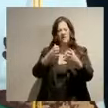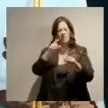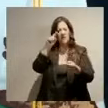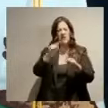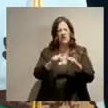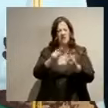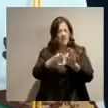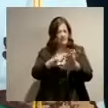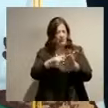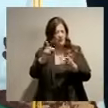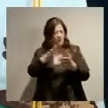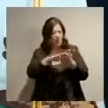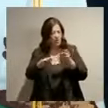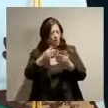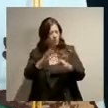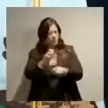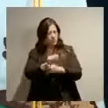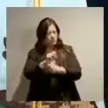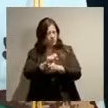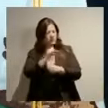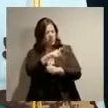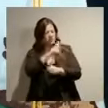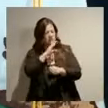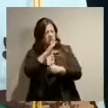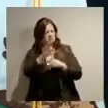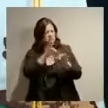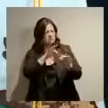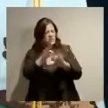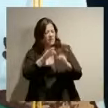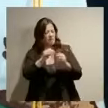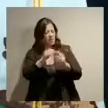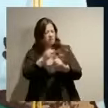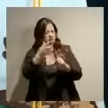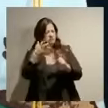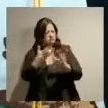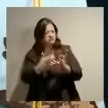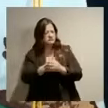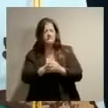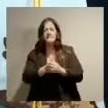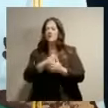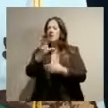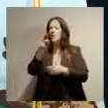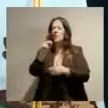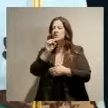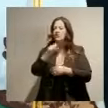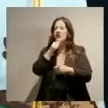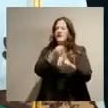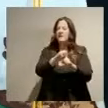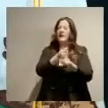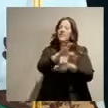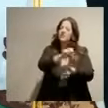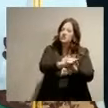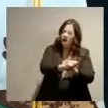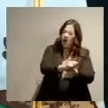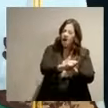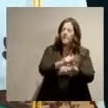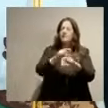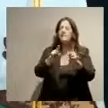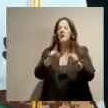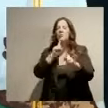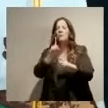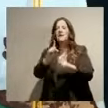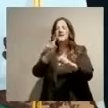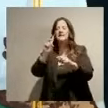or is that when we talk about those initiatives, is that something else? It should not impact jobs. It is a really